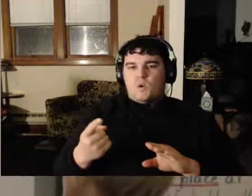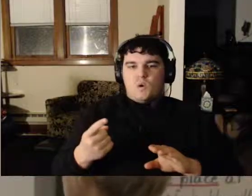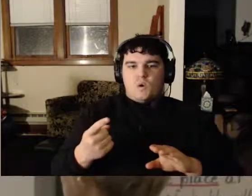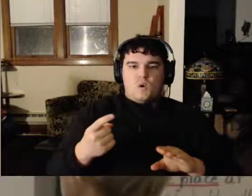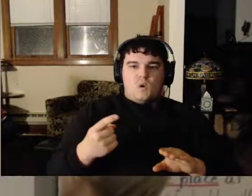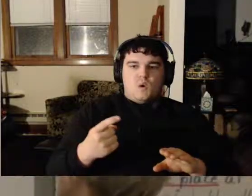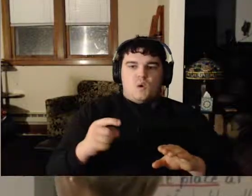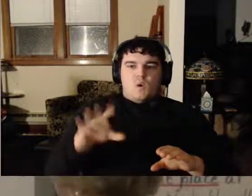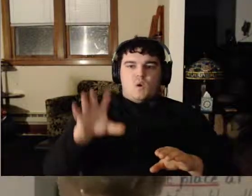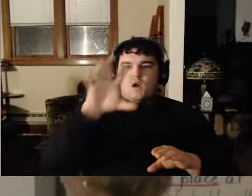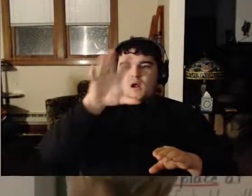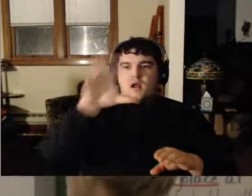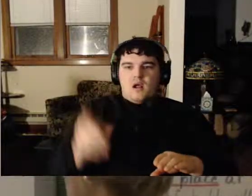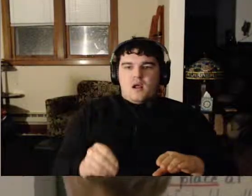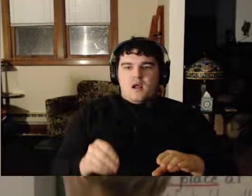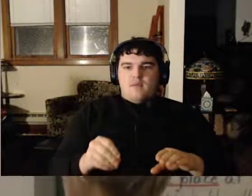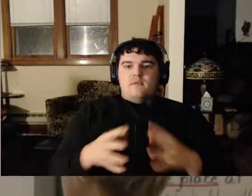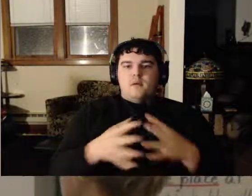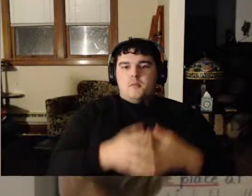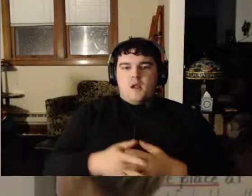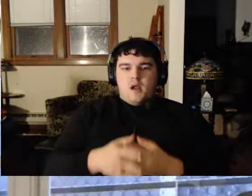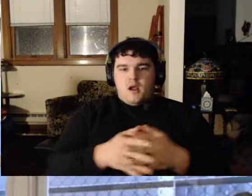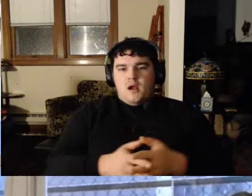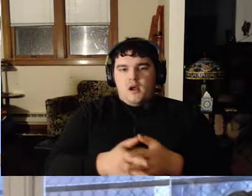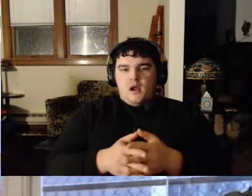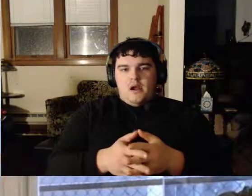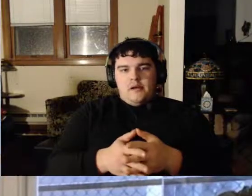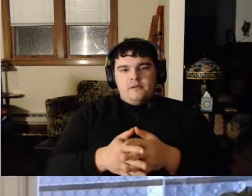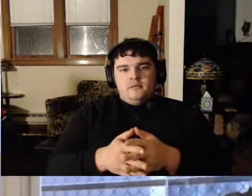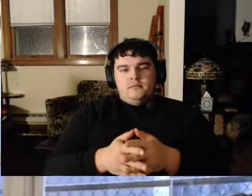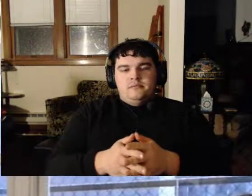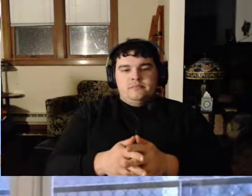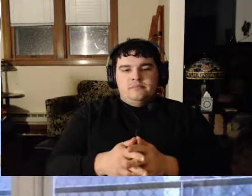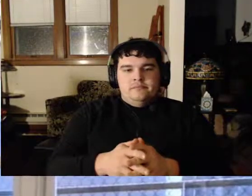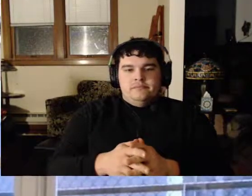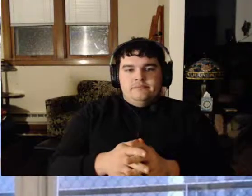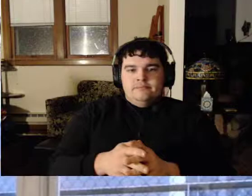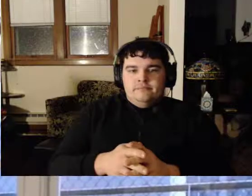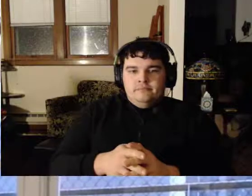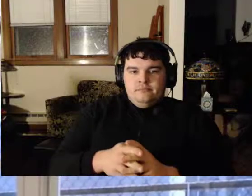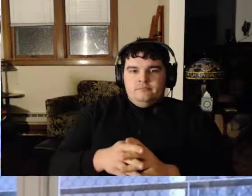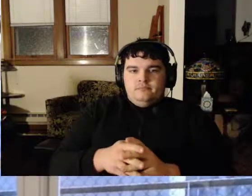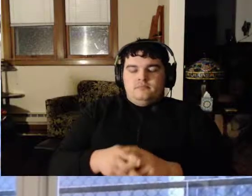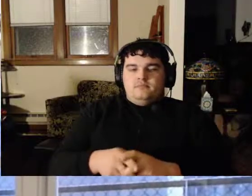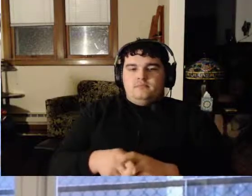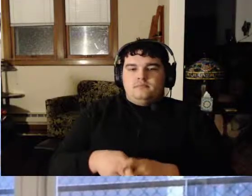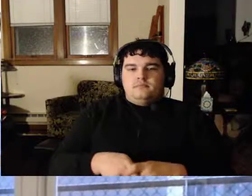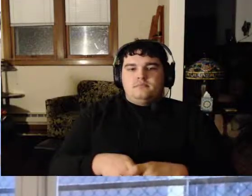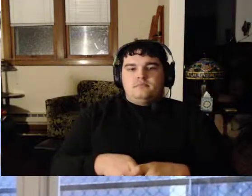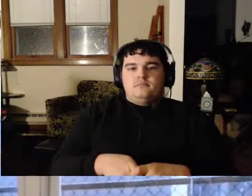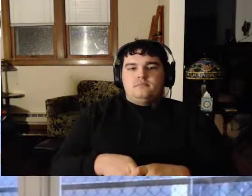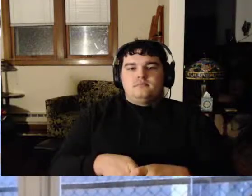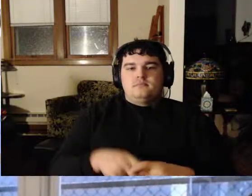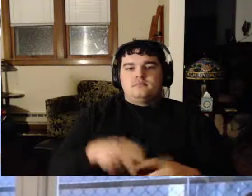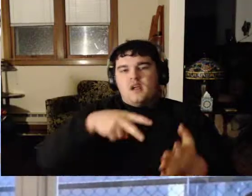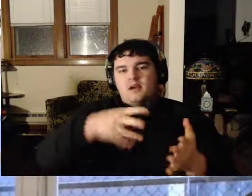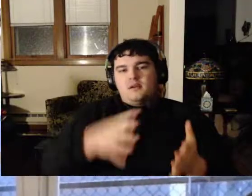the president of the United States. And your audience? My audience will be my